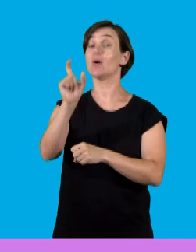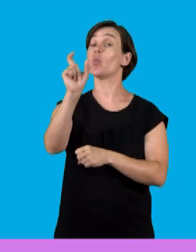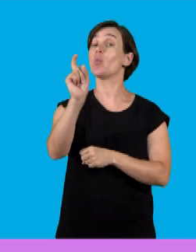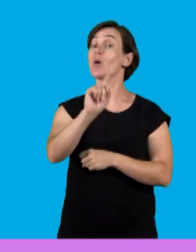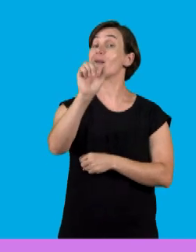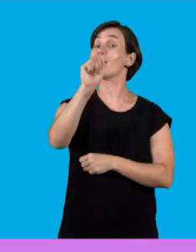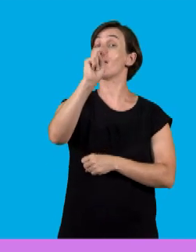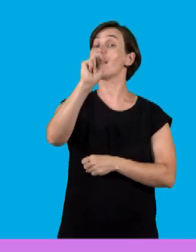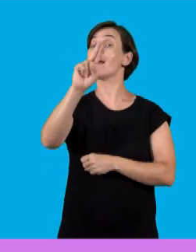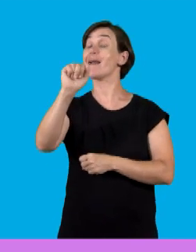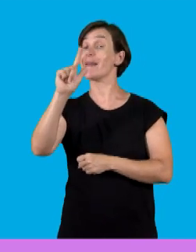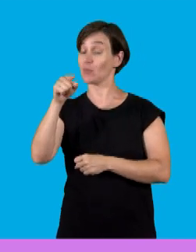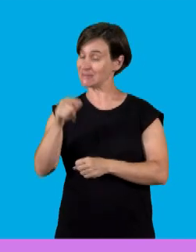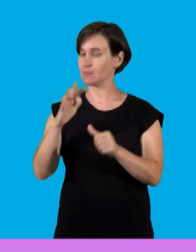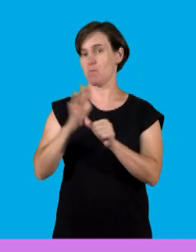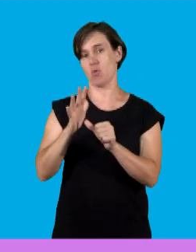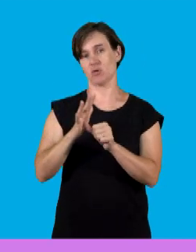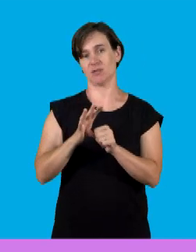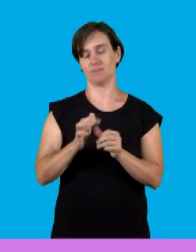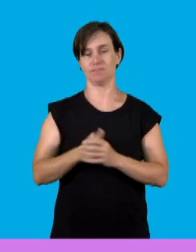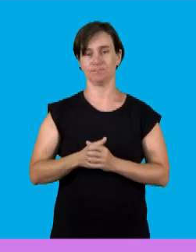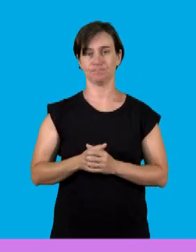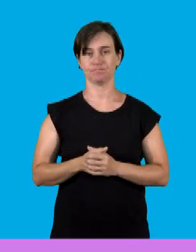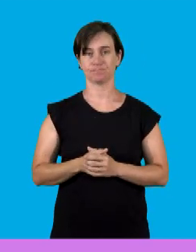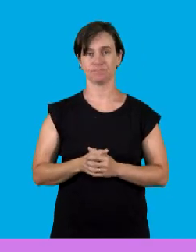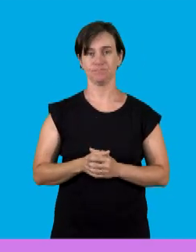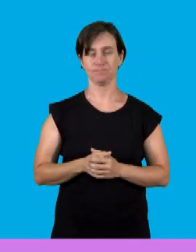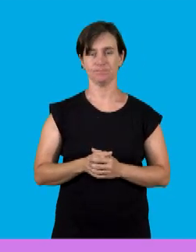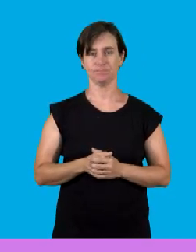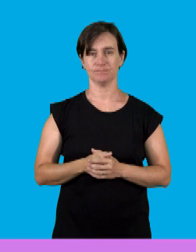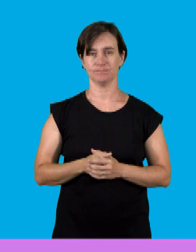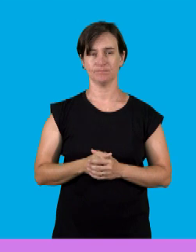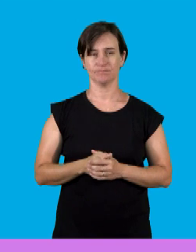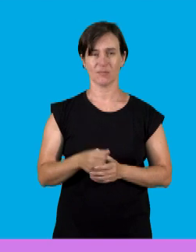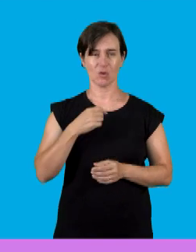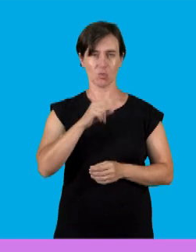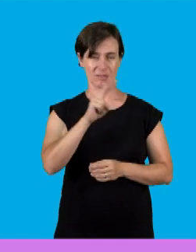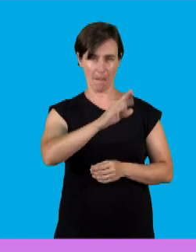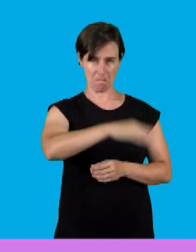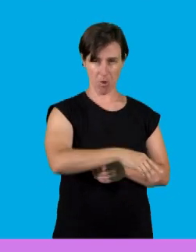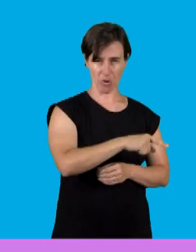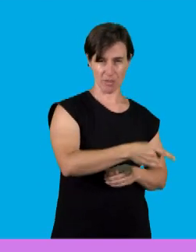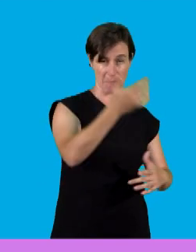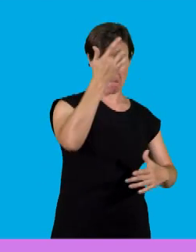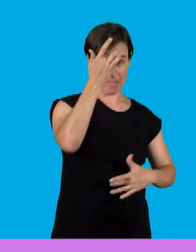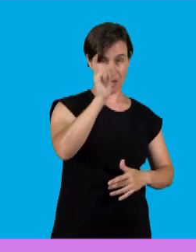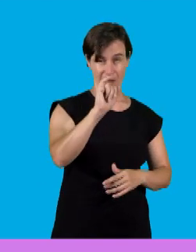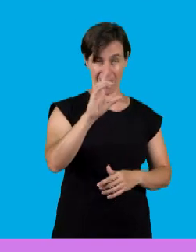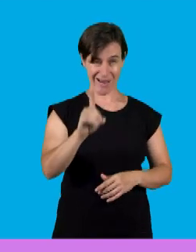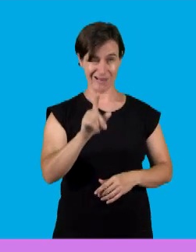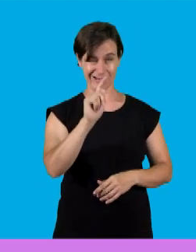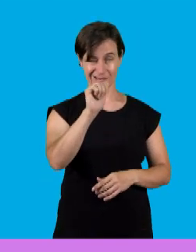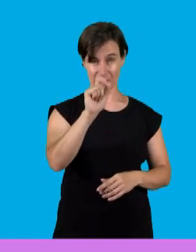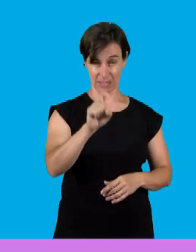right? Very important to note here. So now we're here back at our medical aid tax credit. Remember, we have Mr.